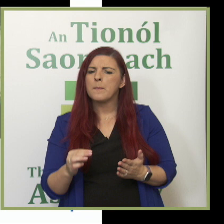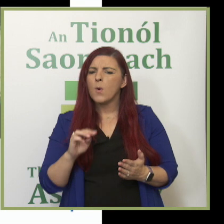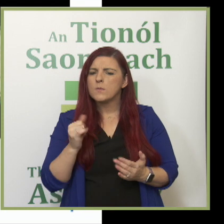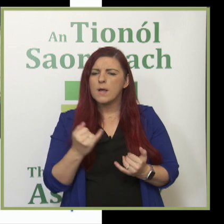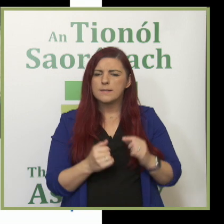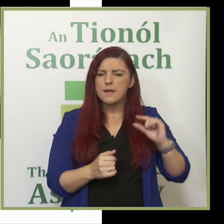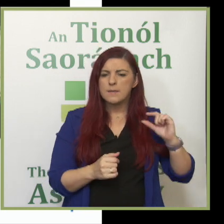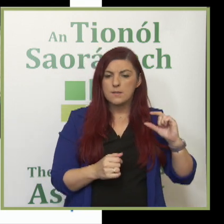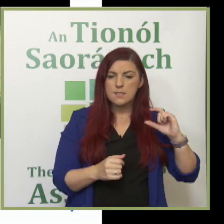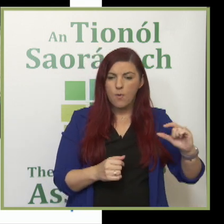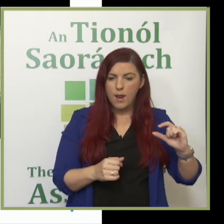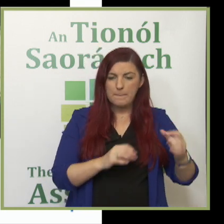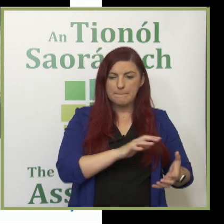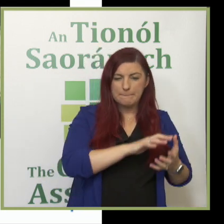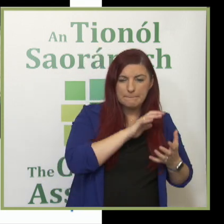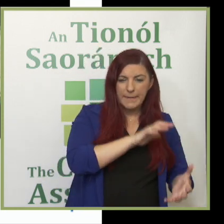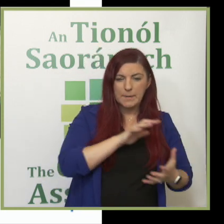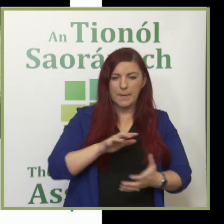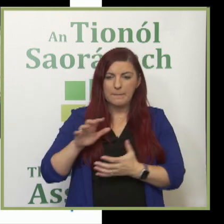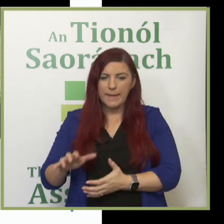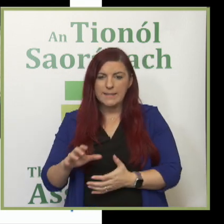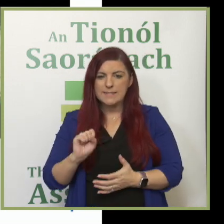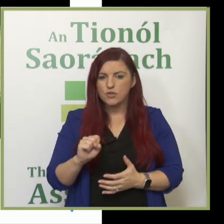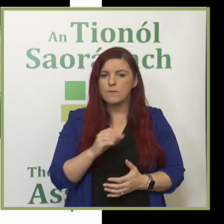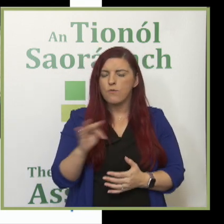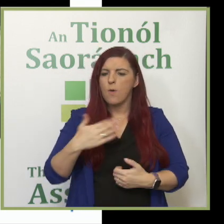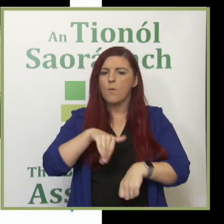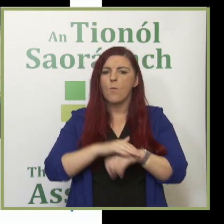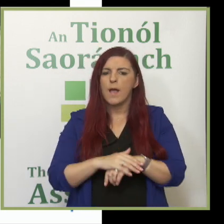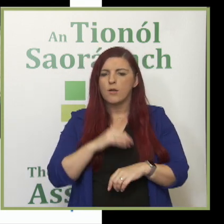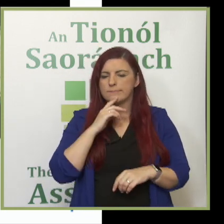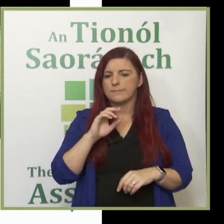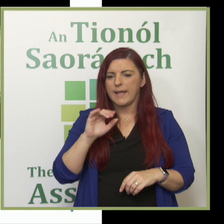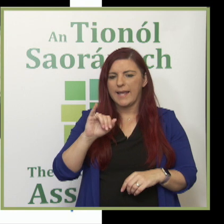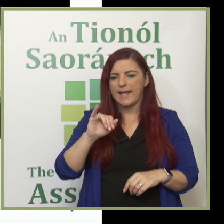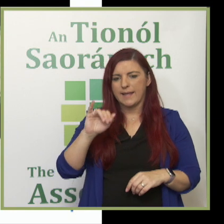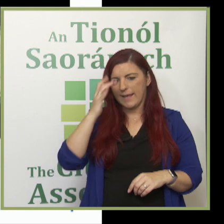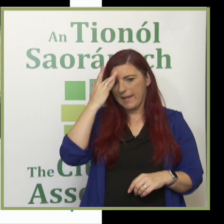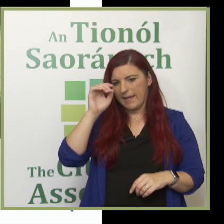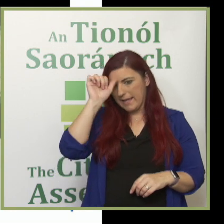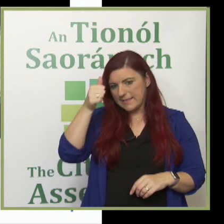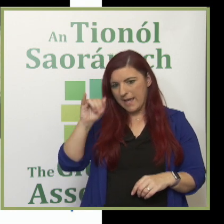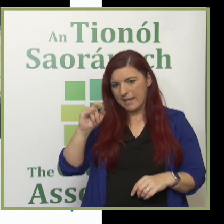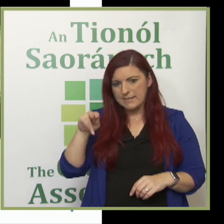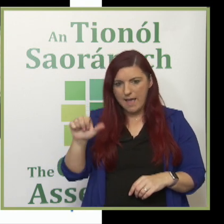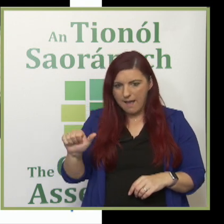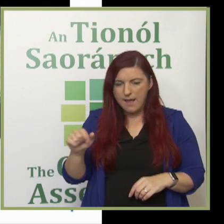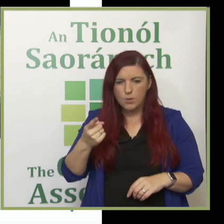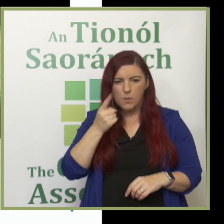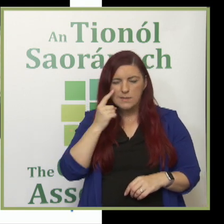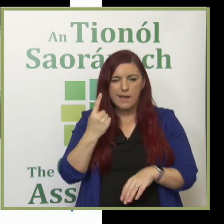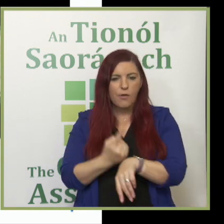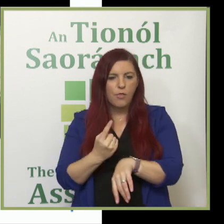large seizures of Indian origin of these 3 drugs. And these drugs are linked with a range of harms, and we can see an example here